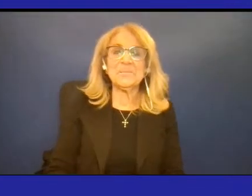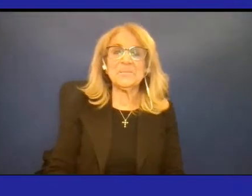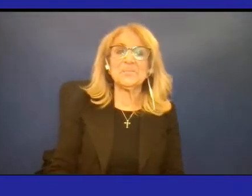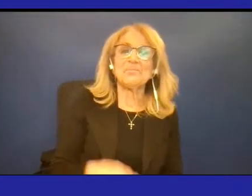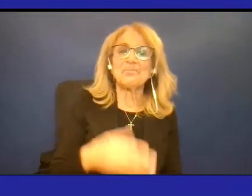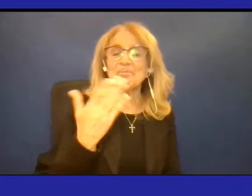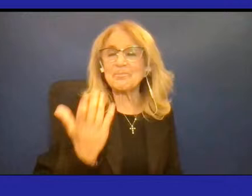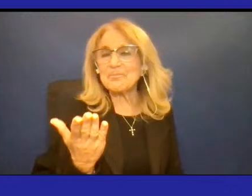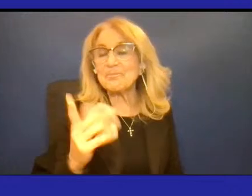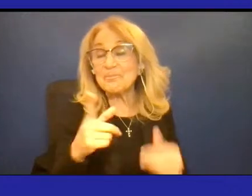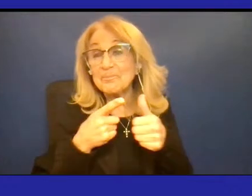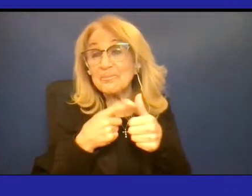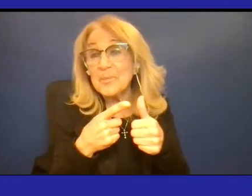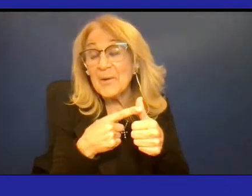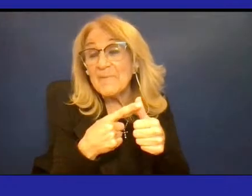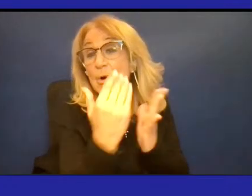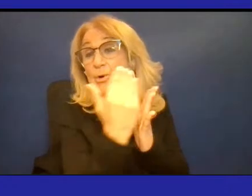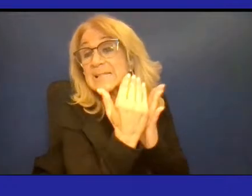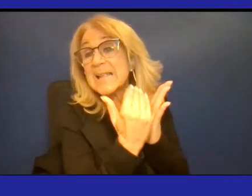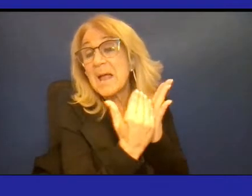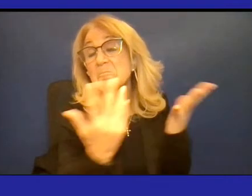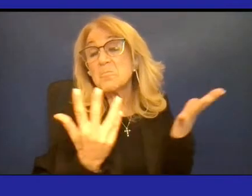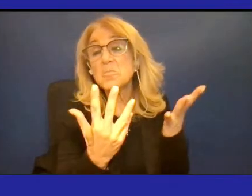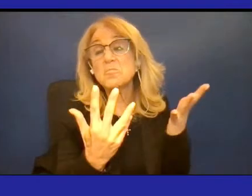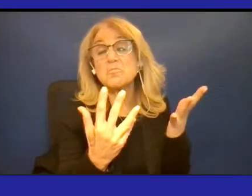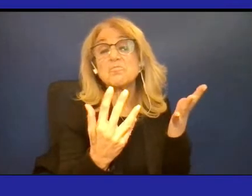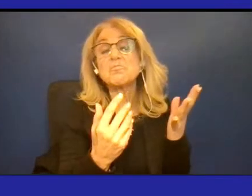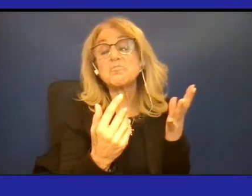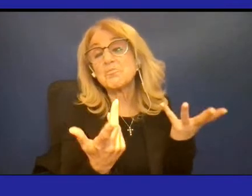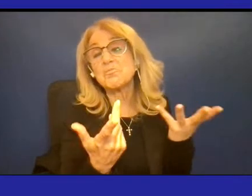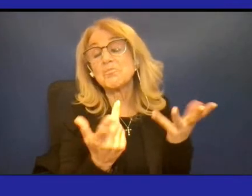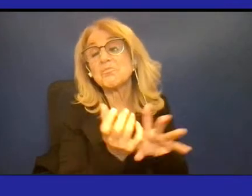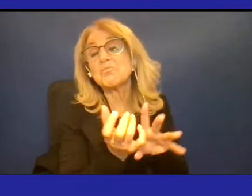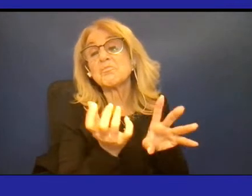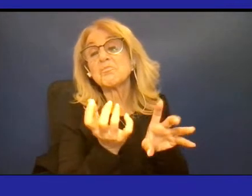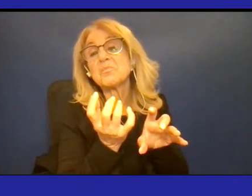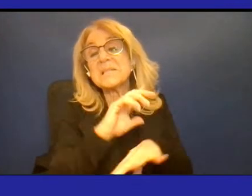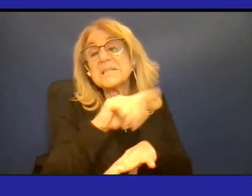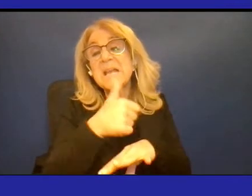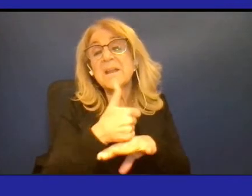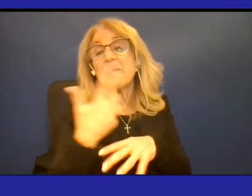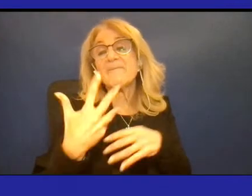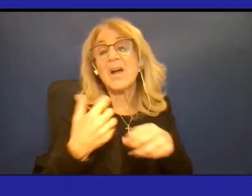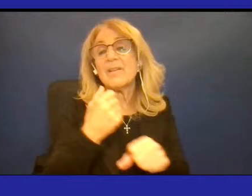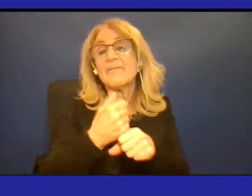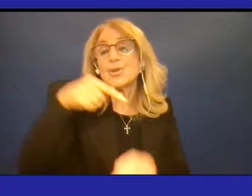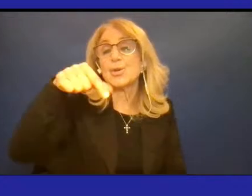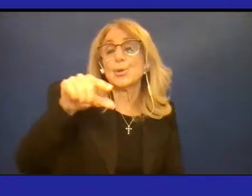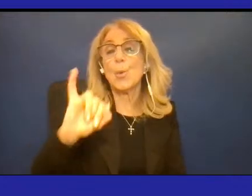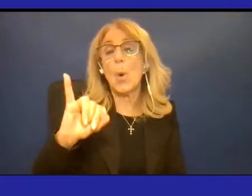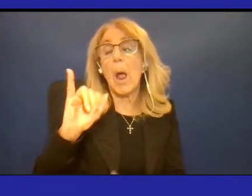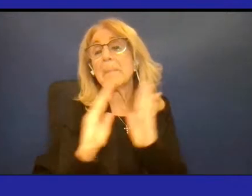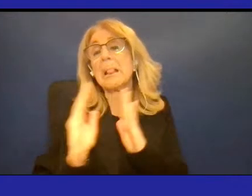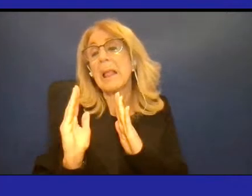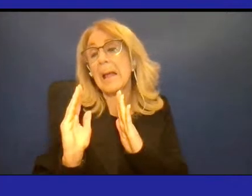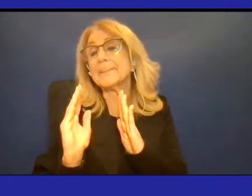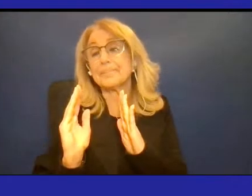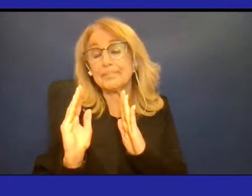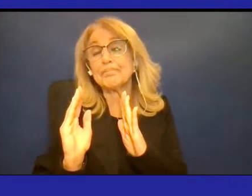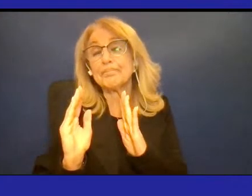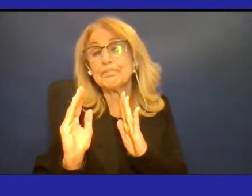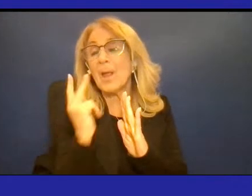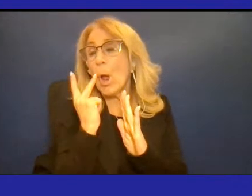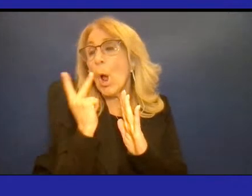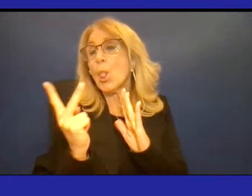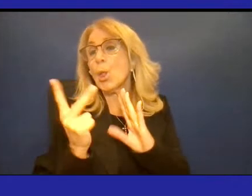the first step was creating kind of a 5-year QI plan and looking at the data,